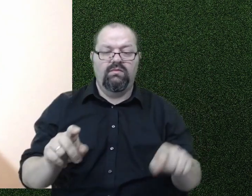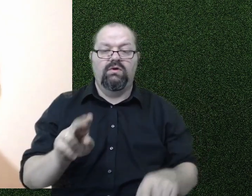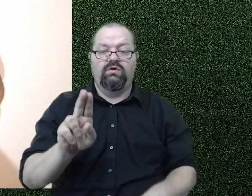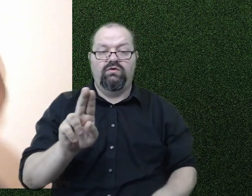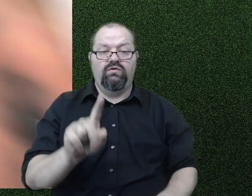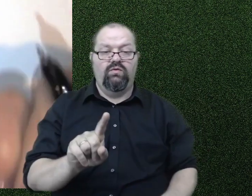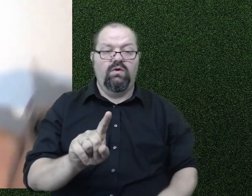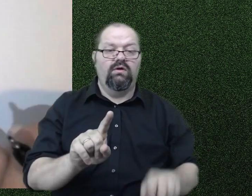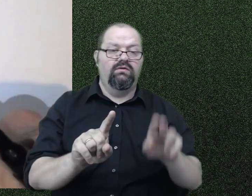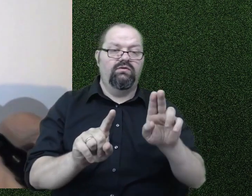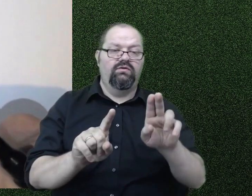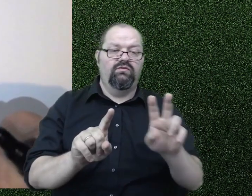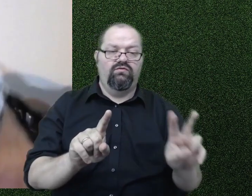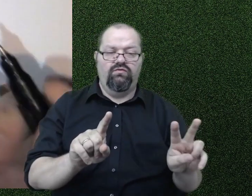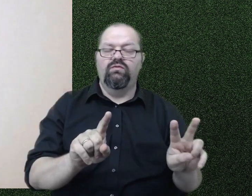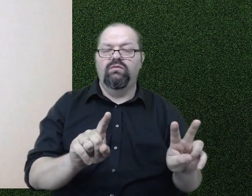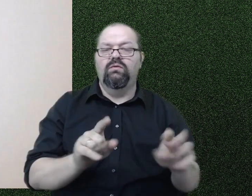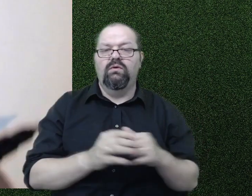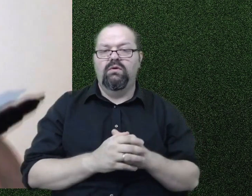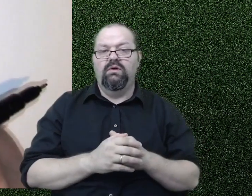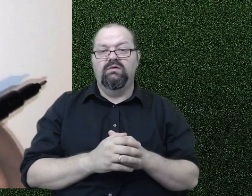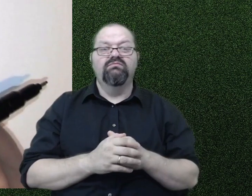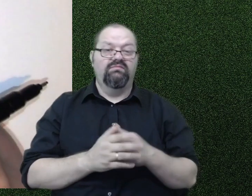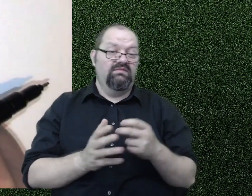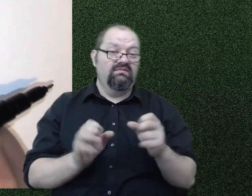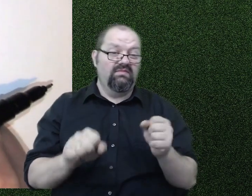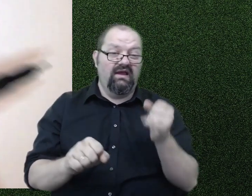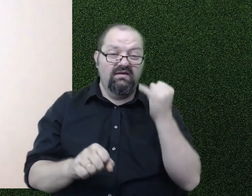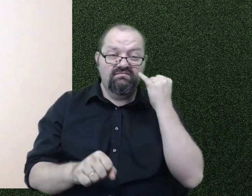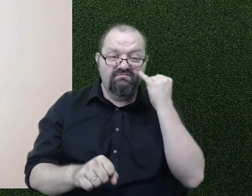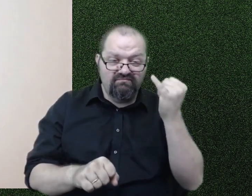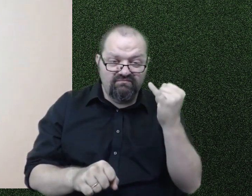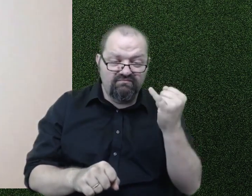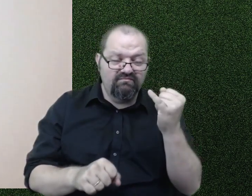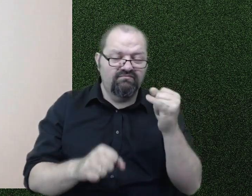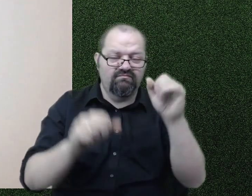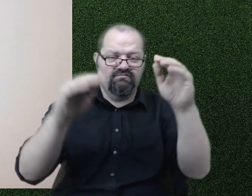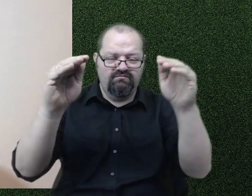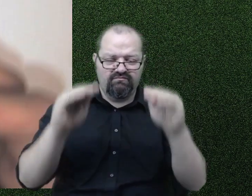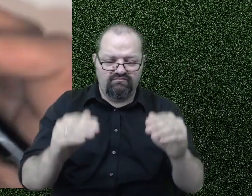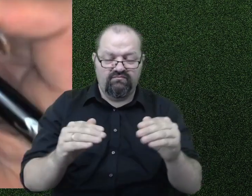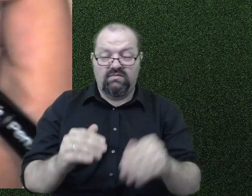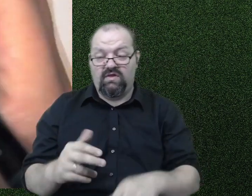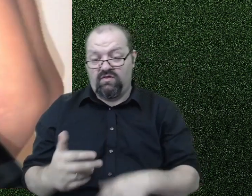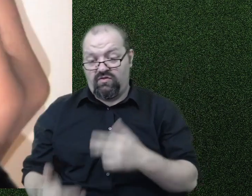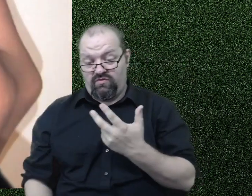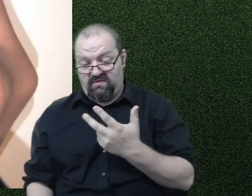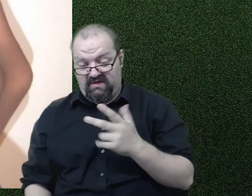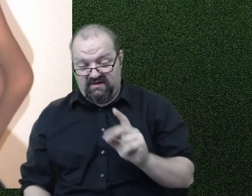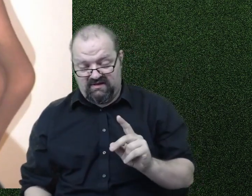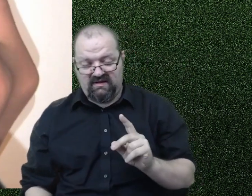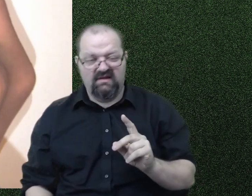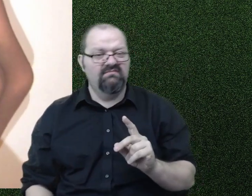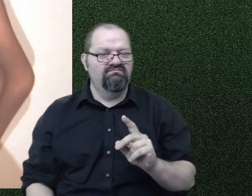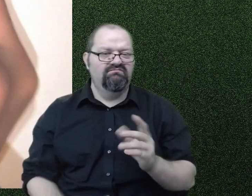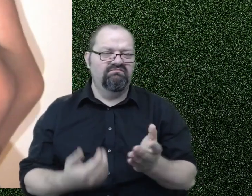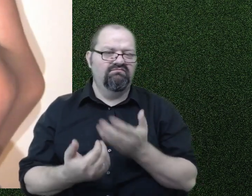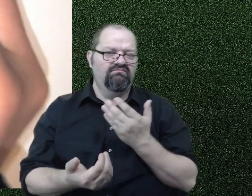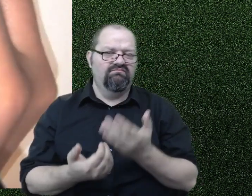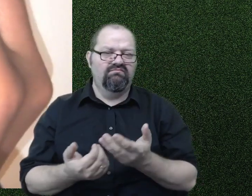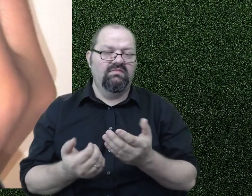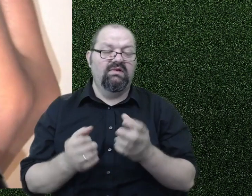You can imagine how that extends to 3D. Here I had an x component and a y component. If I go to